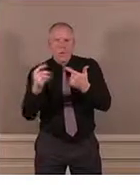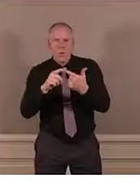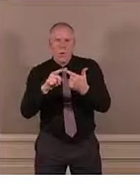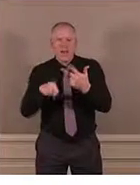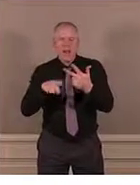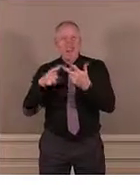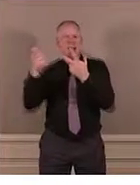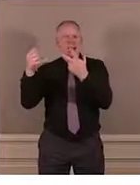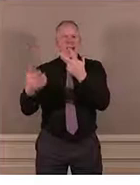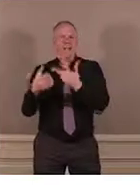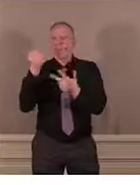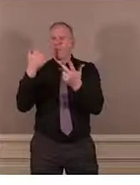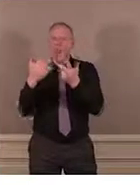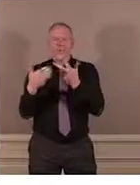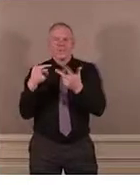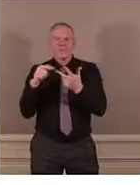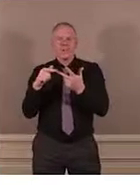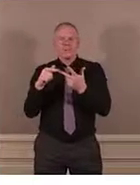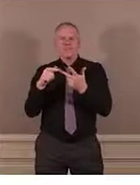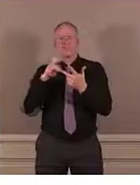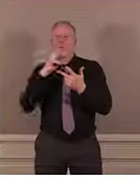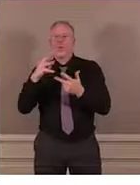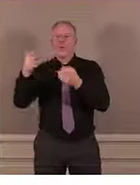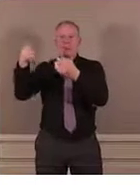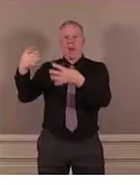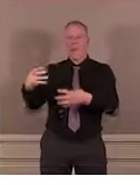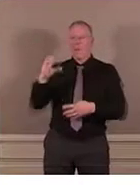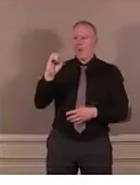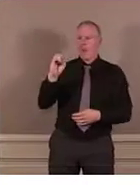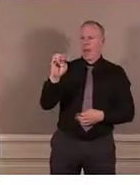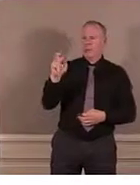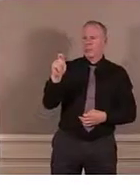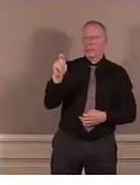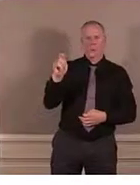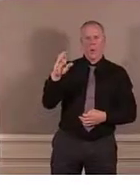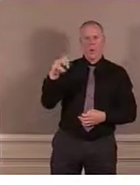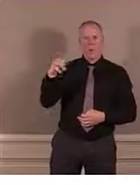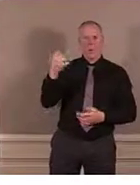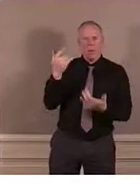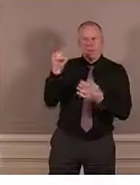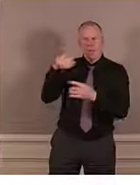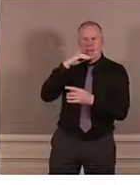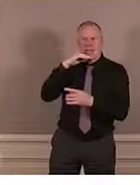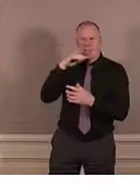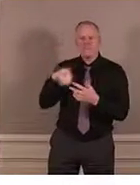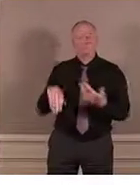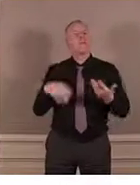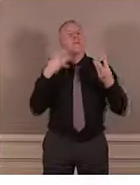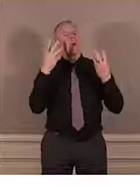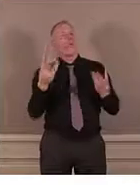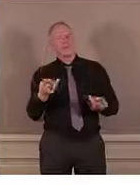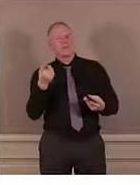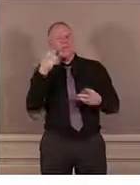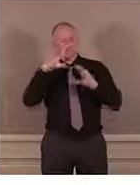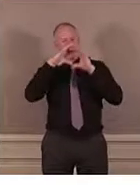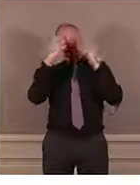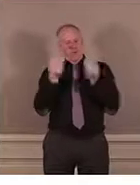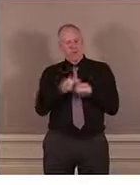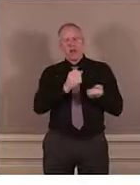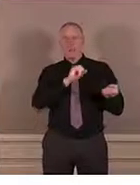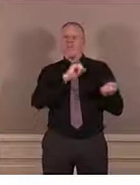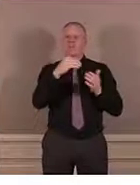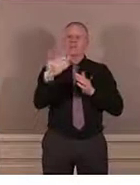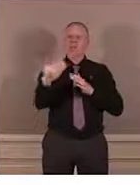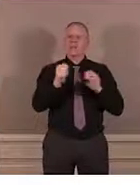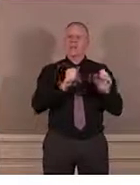outcomes are being achieved. And we're going to come back to that word outcomes quite a lot in this session. But we are also interested in assessing overall provider commitment